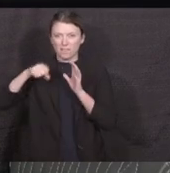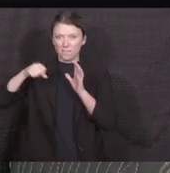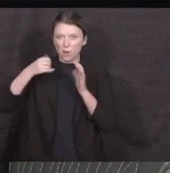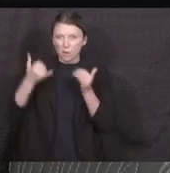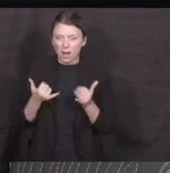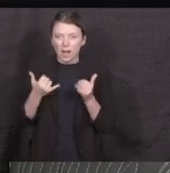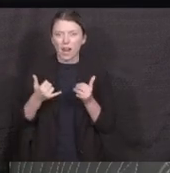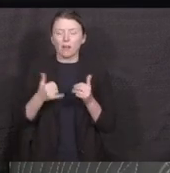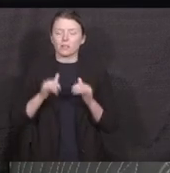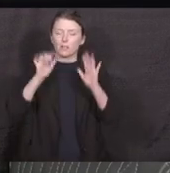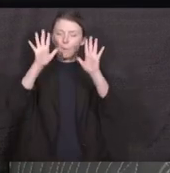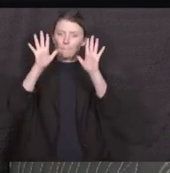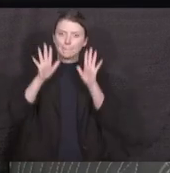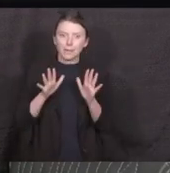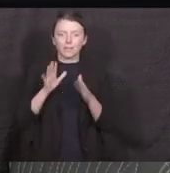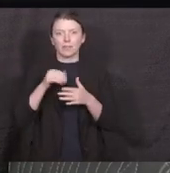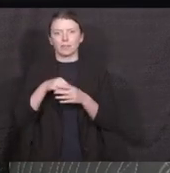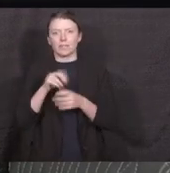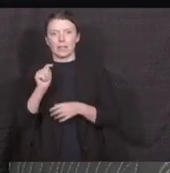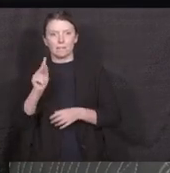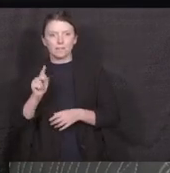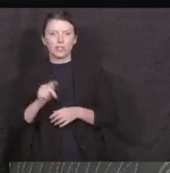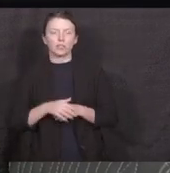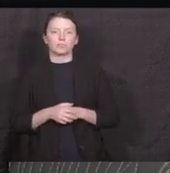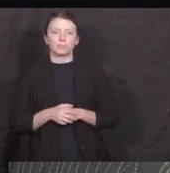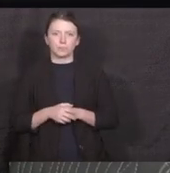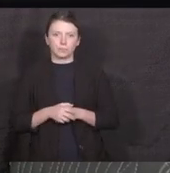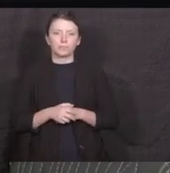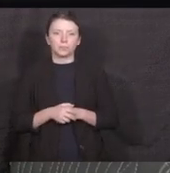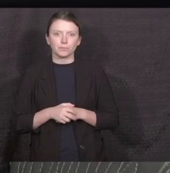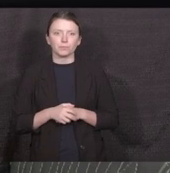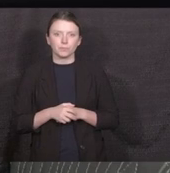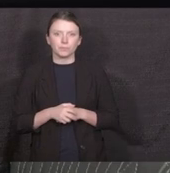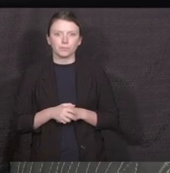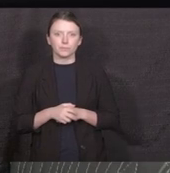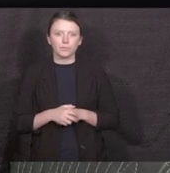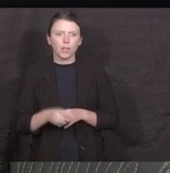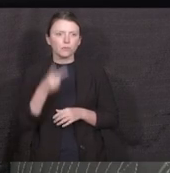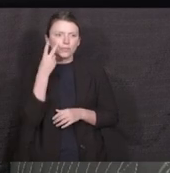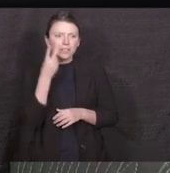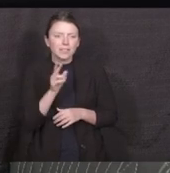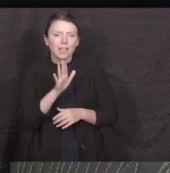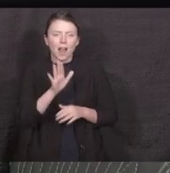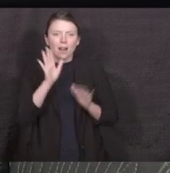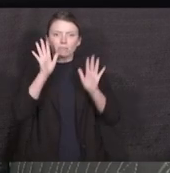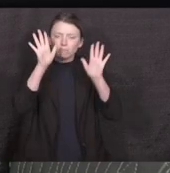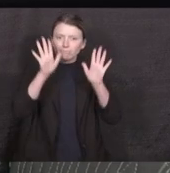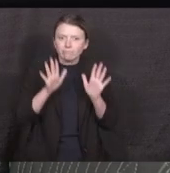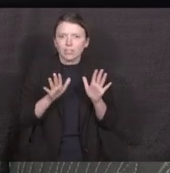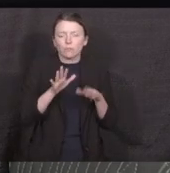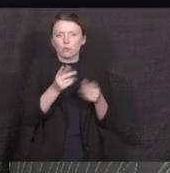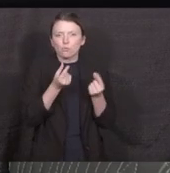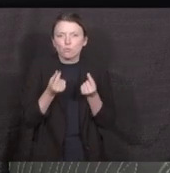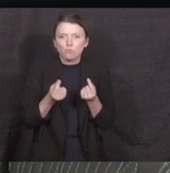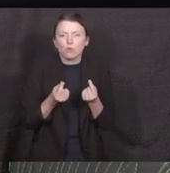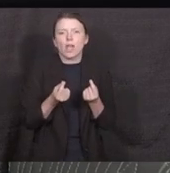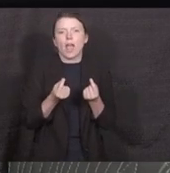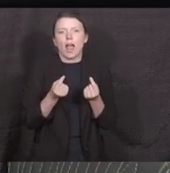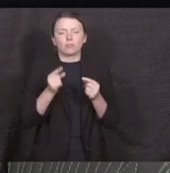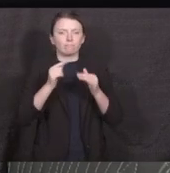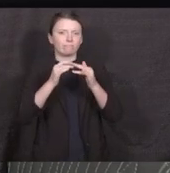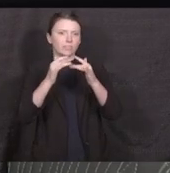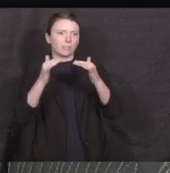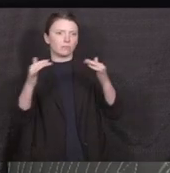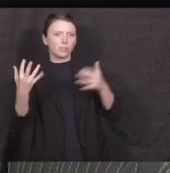that's exceptional. And you just see the excellence of what they're doing and the